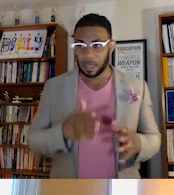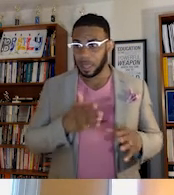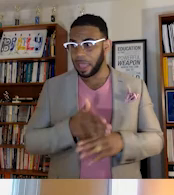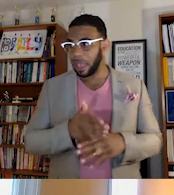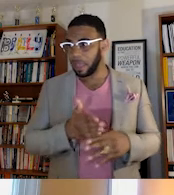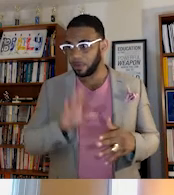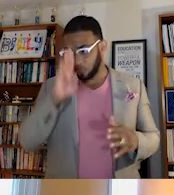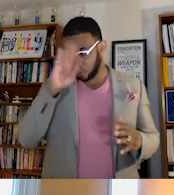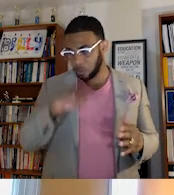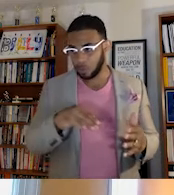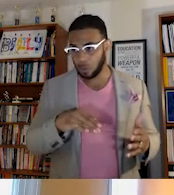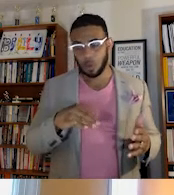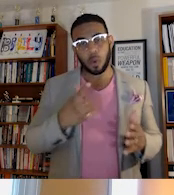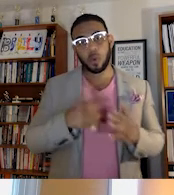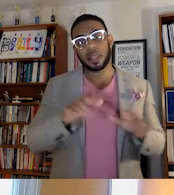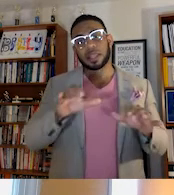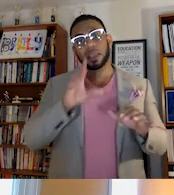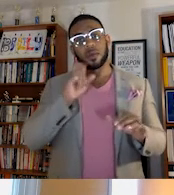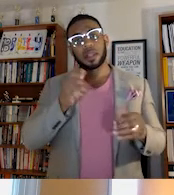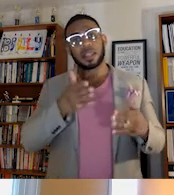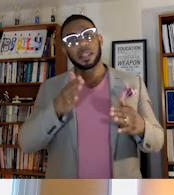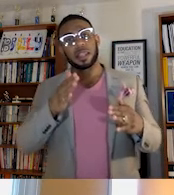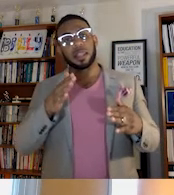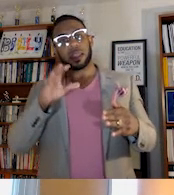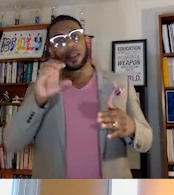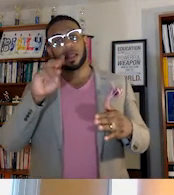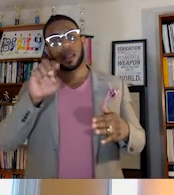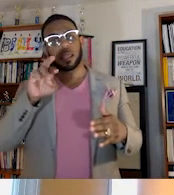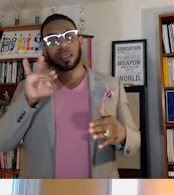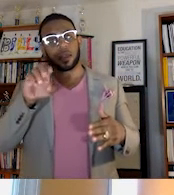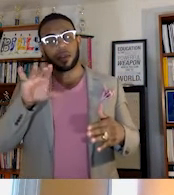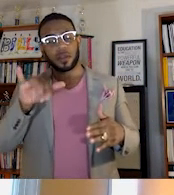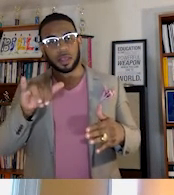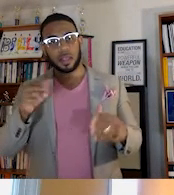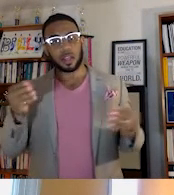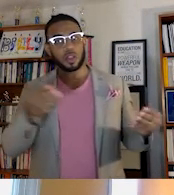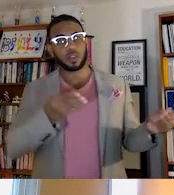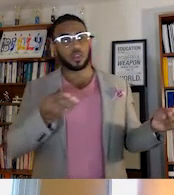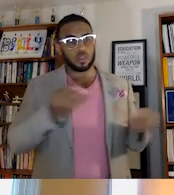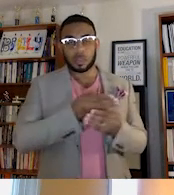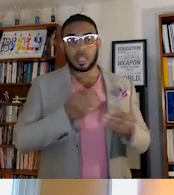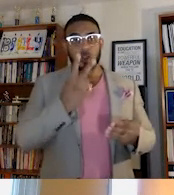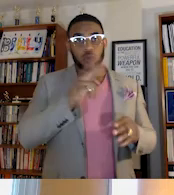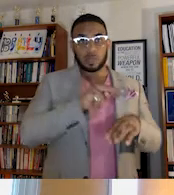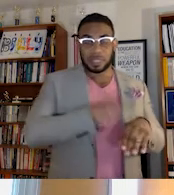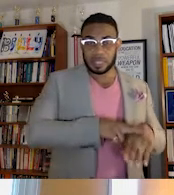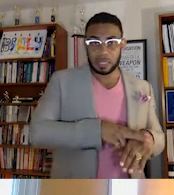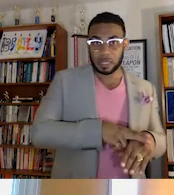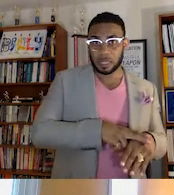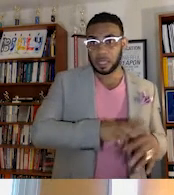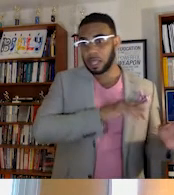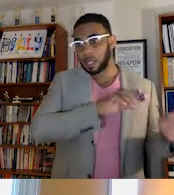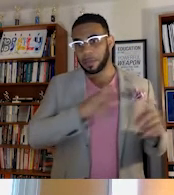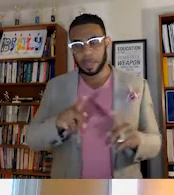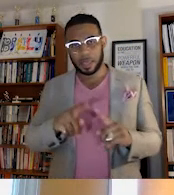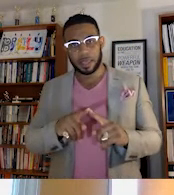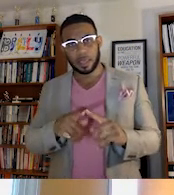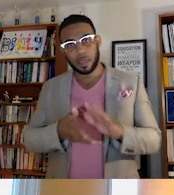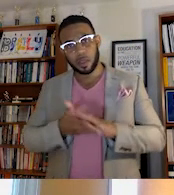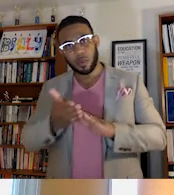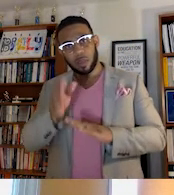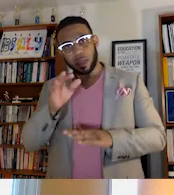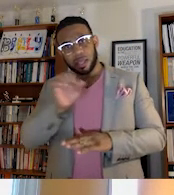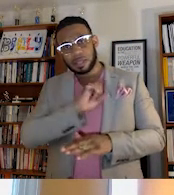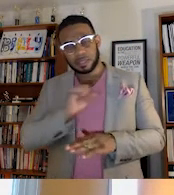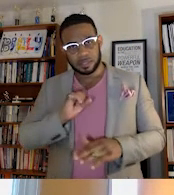after, what they did was let the Confederacy, traitors to the nation, come back and run the